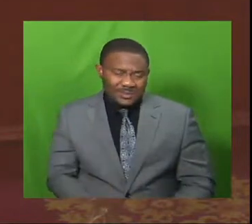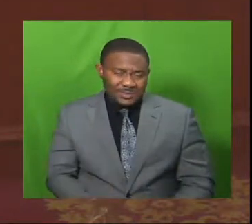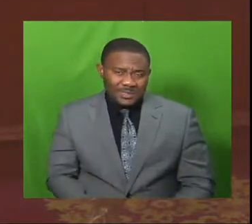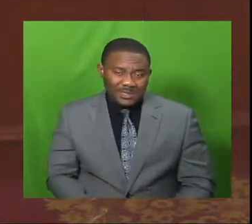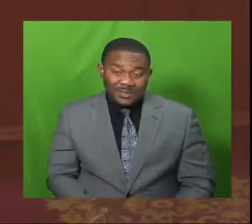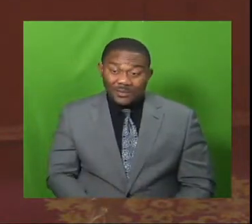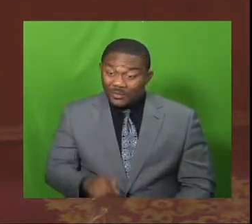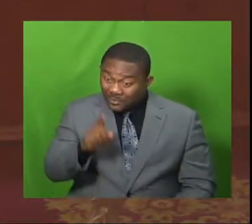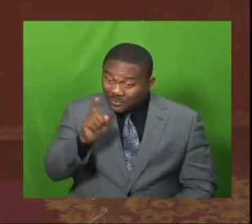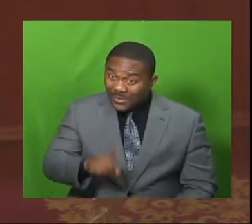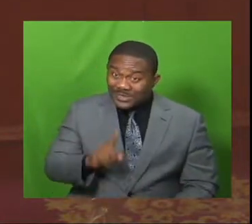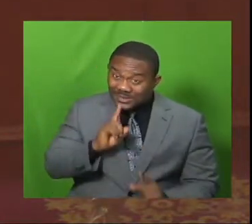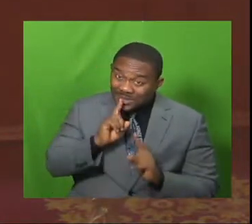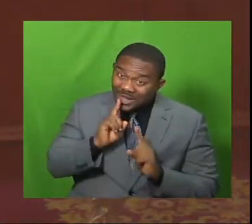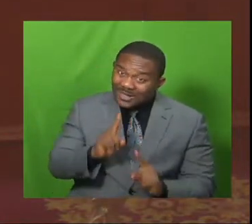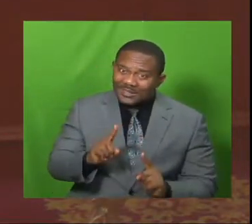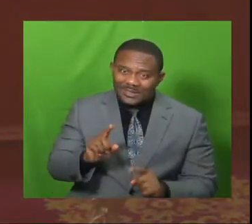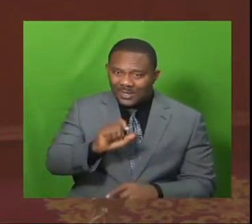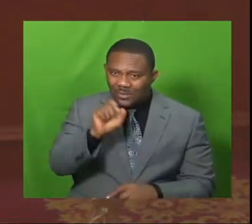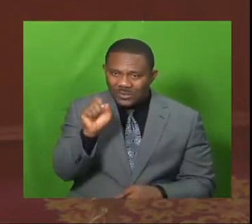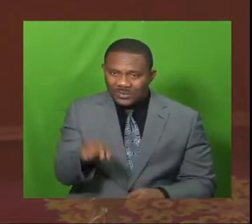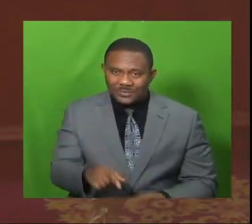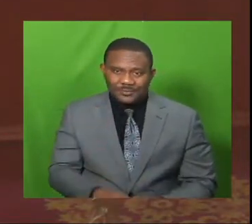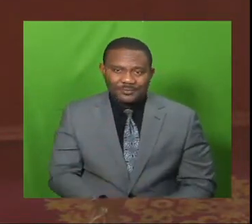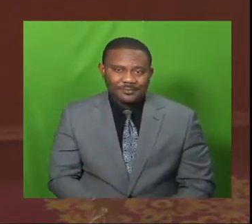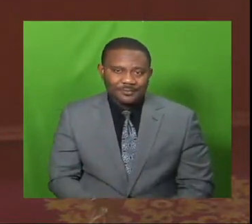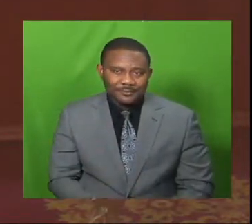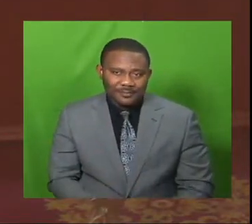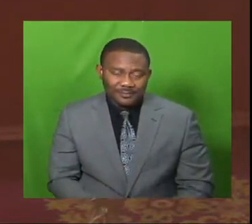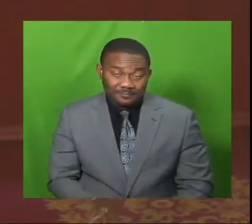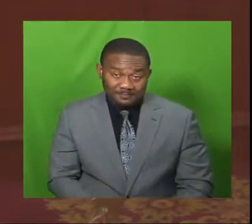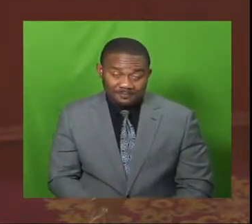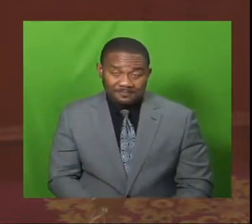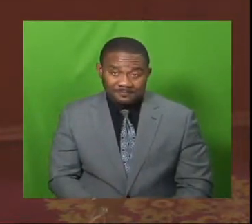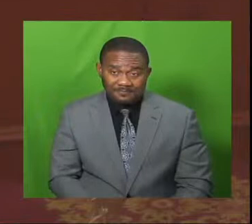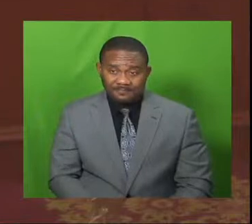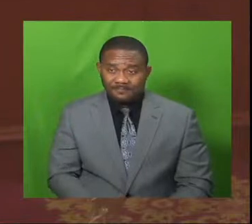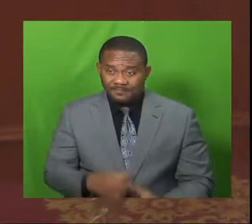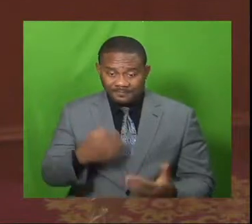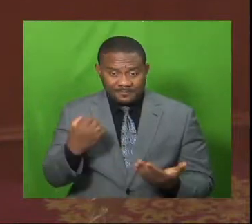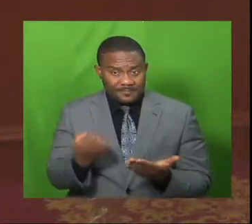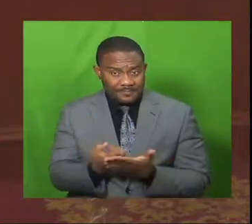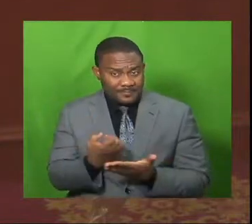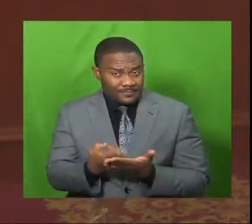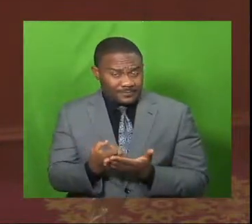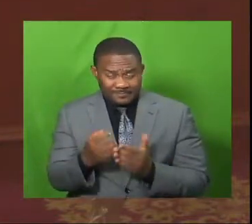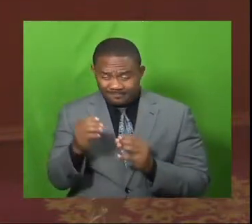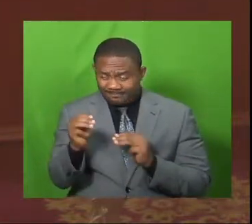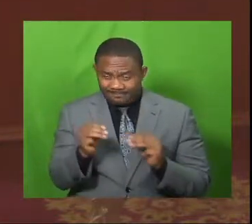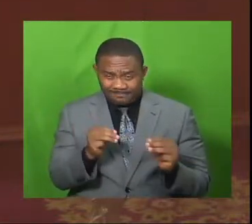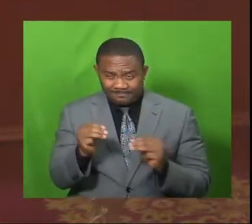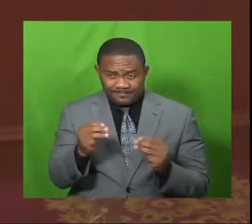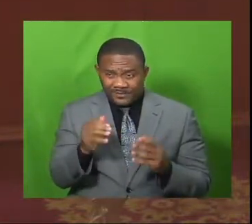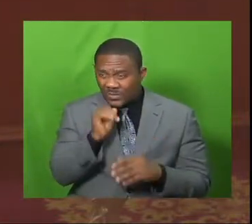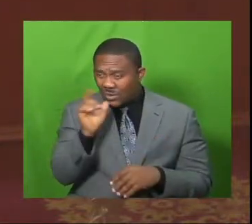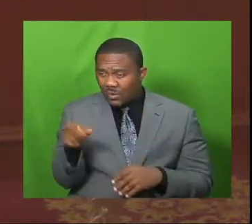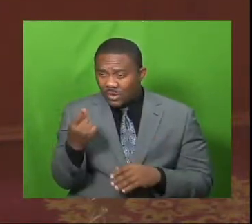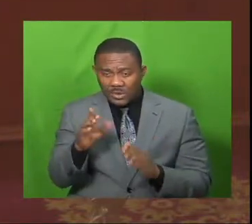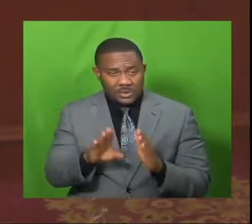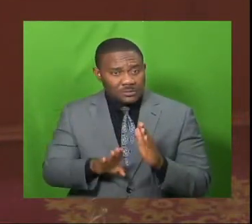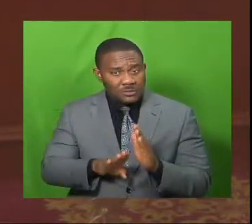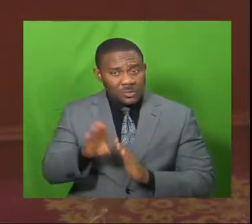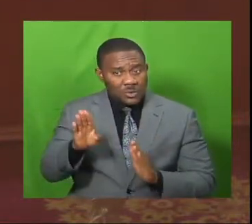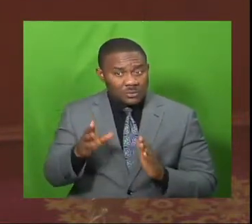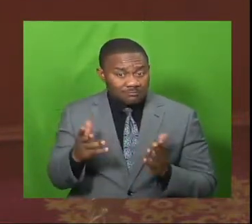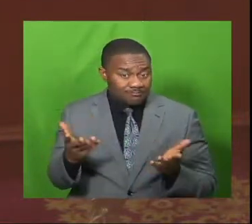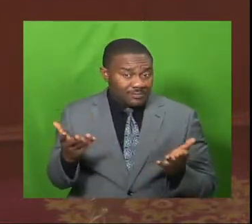roads. Mr. Speaker, when you manage an economy, you manage an economy not just for growth, you